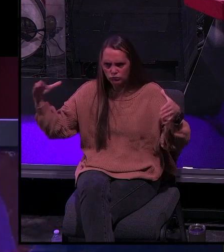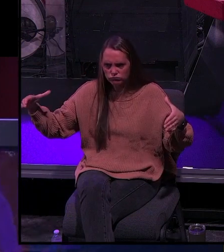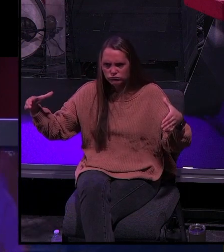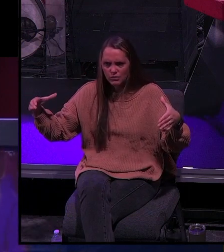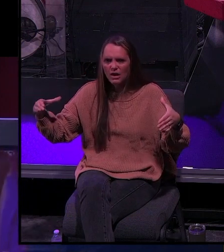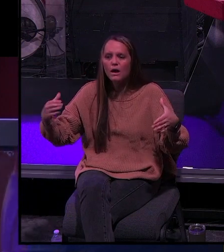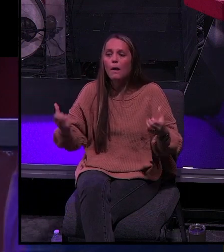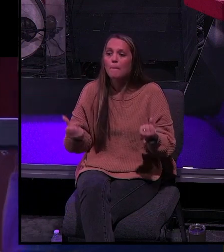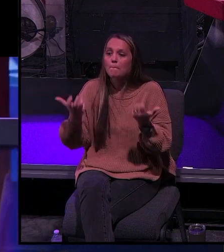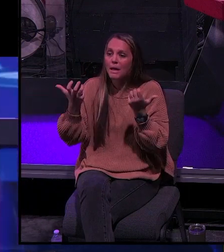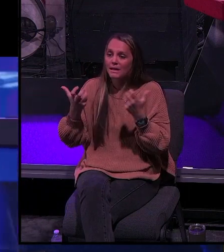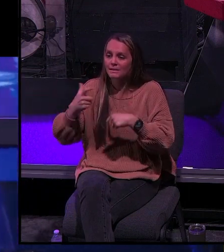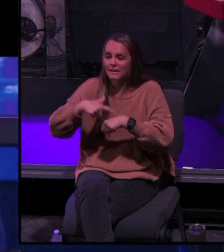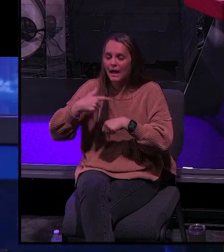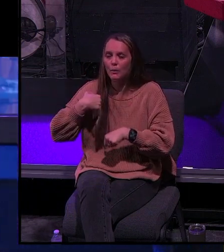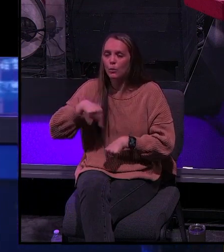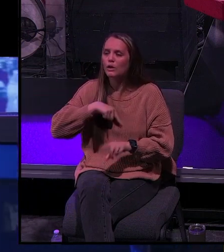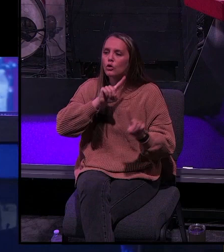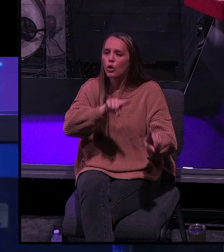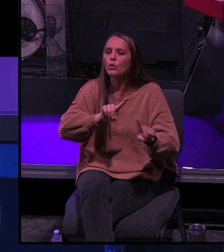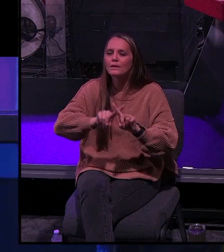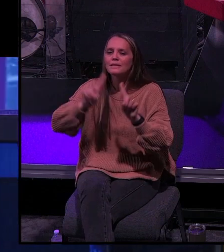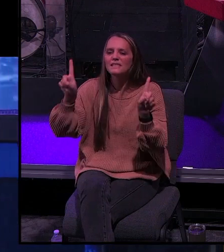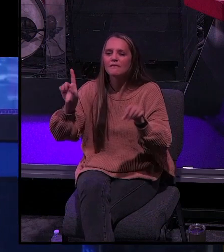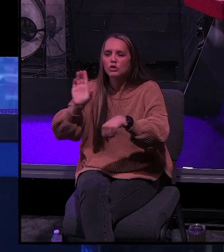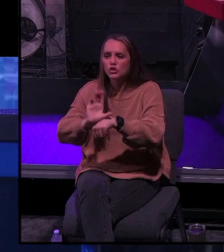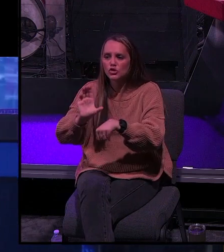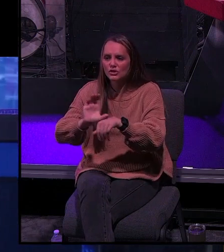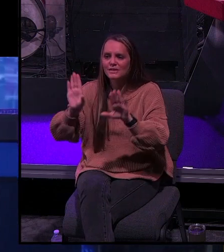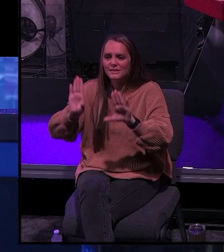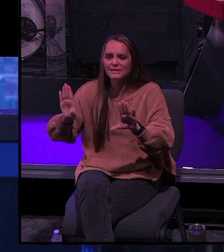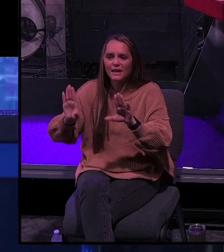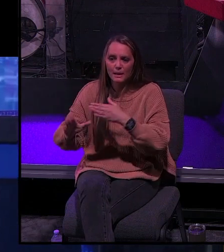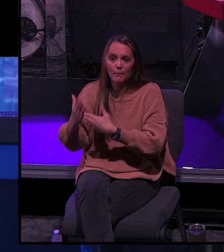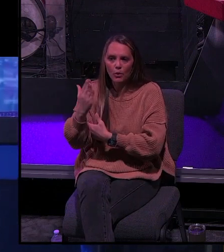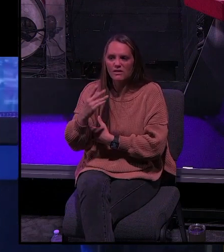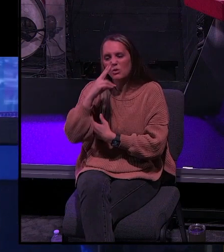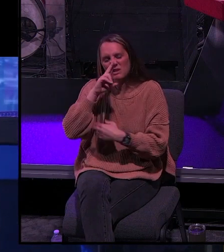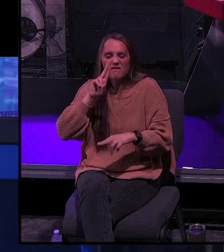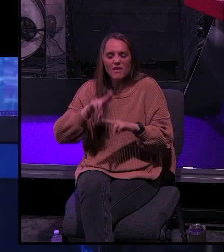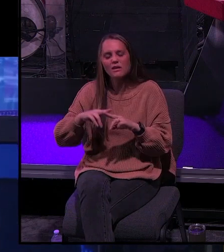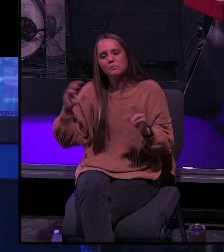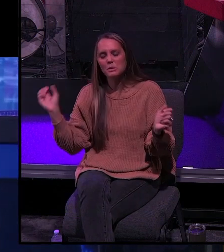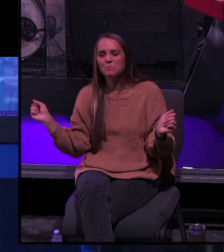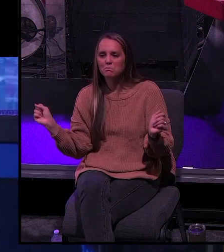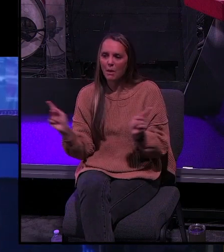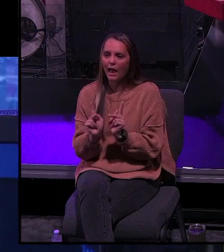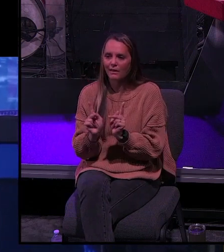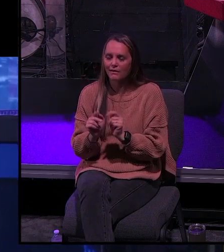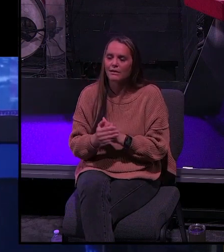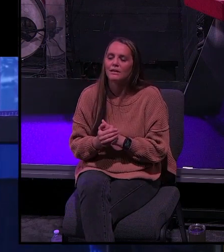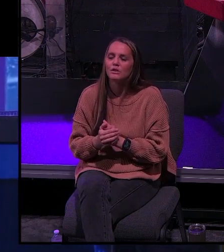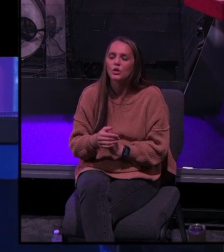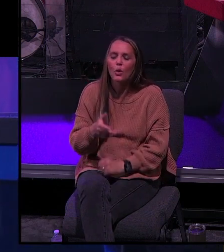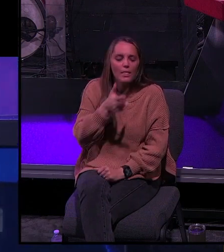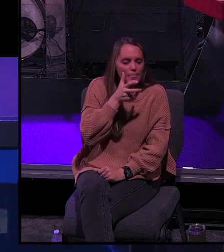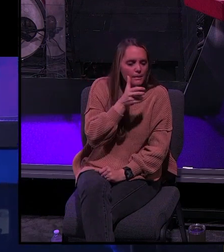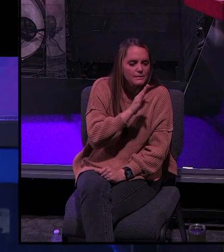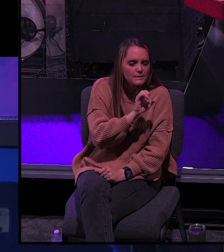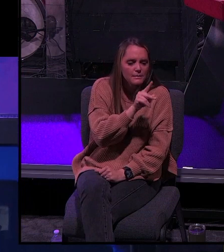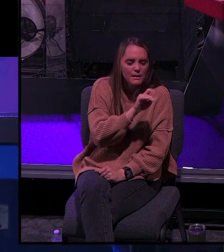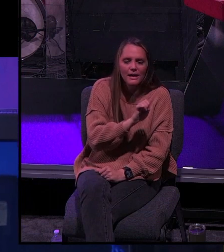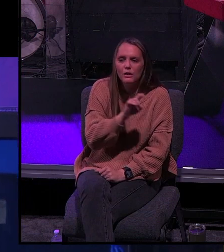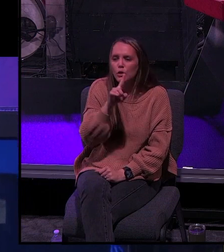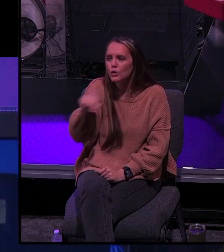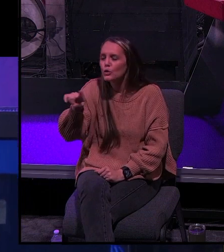of at different churches on Sunday mornings, so it's kind of fun to be back home again. And after listening to Blake, any of you Gen Z or millennials, if you